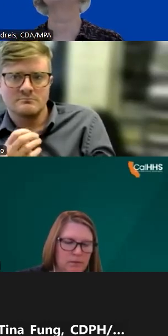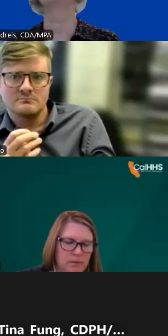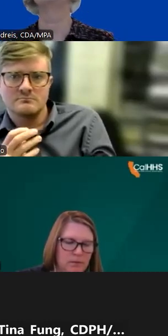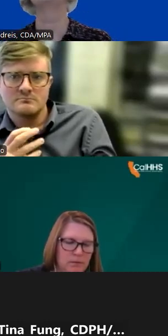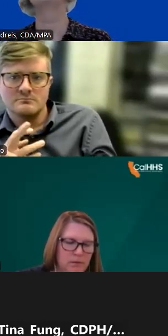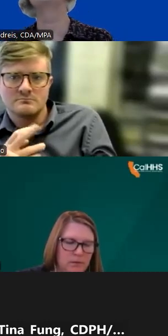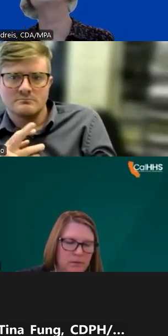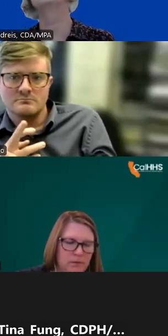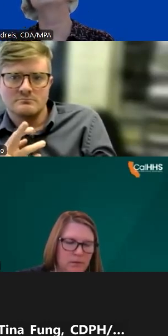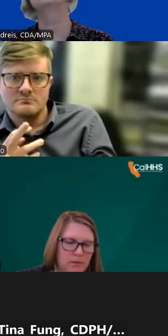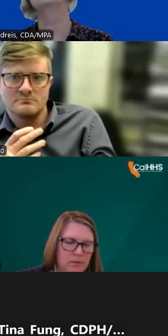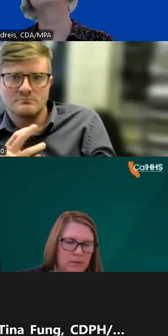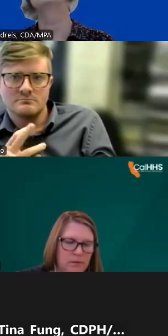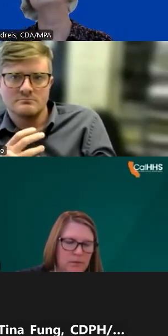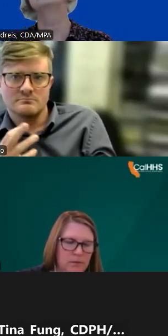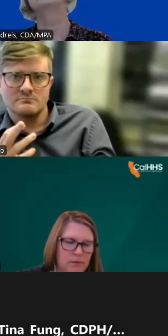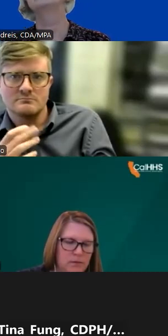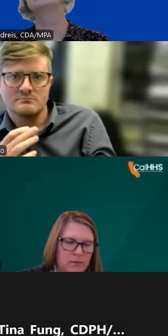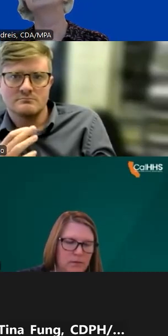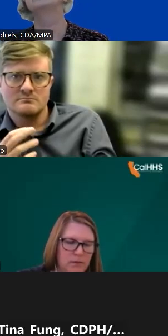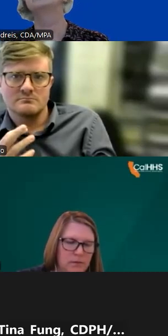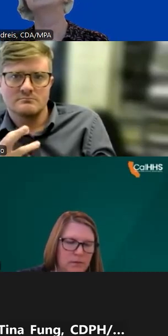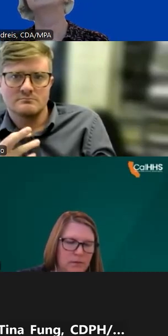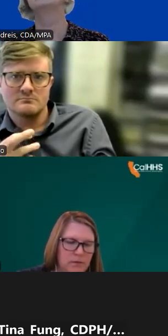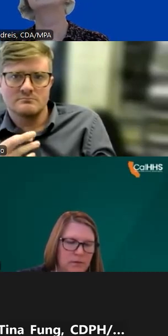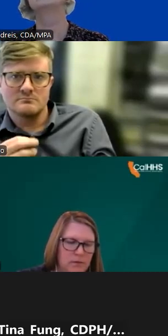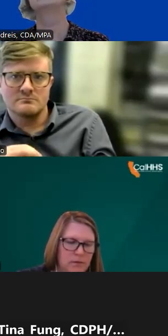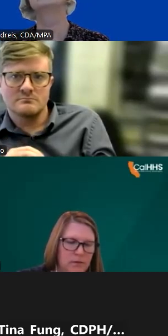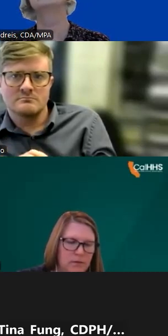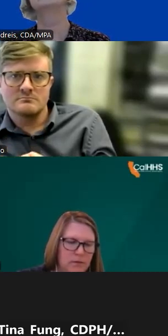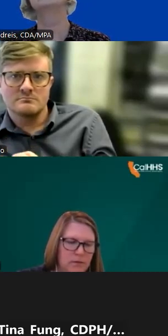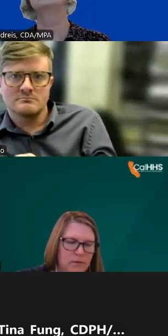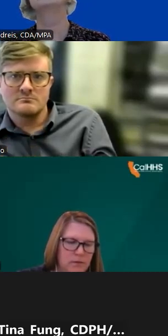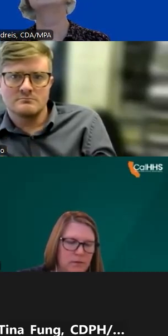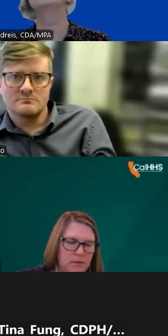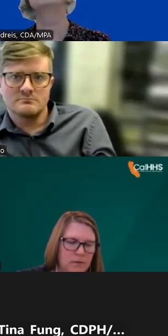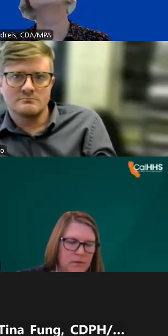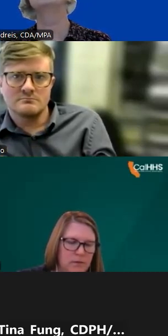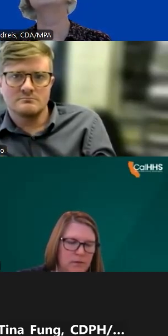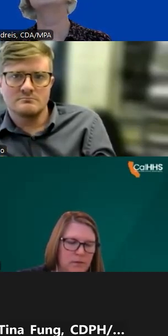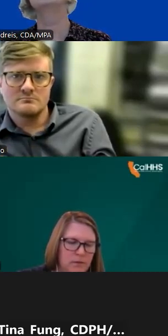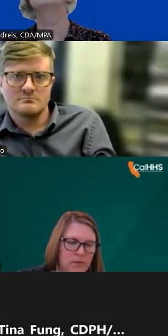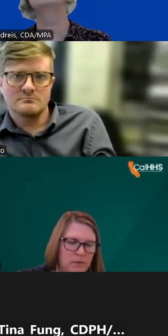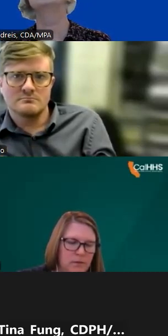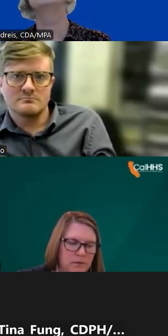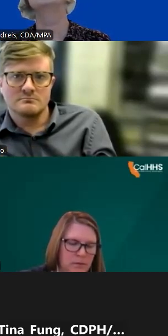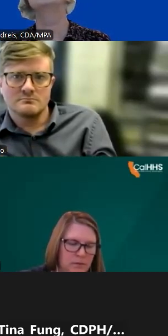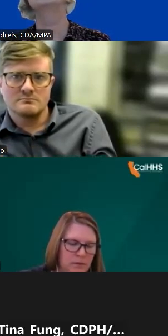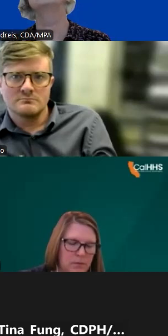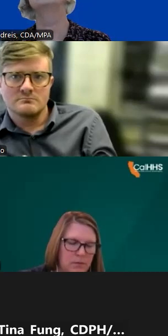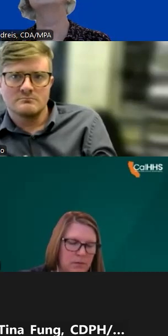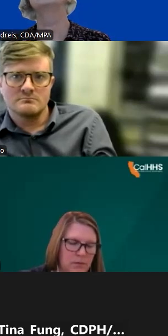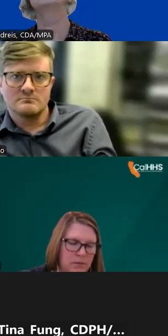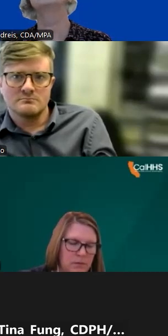on, talk about it with your neighbors. Because I think that you're right. It is such